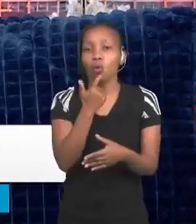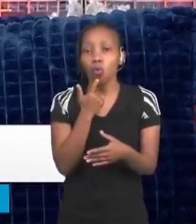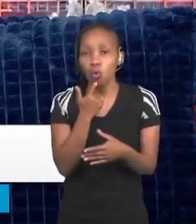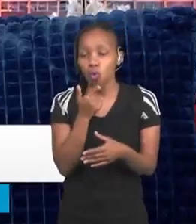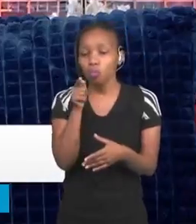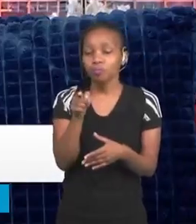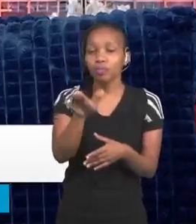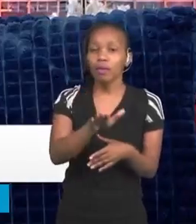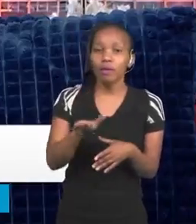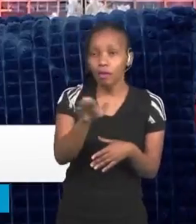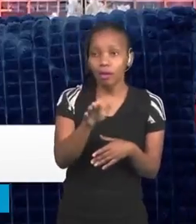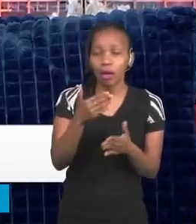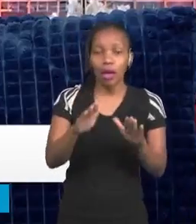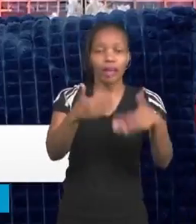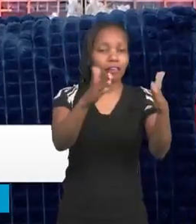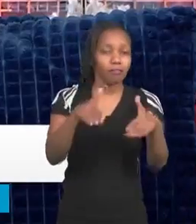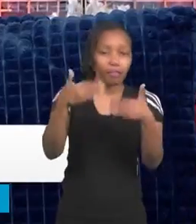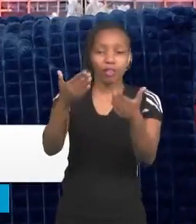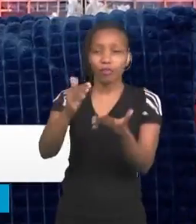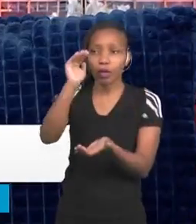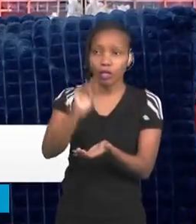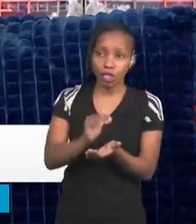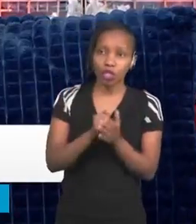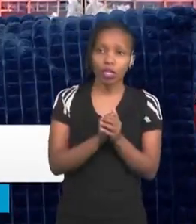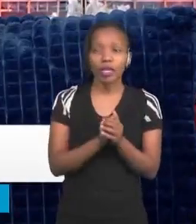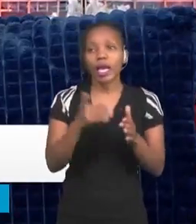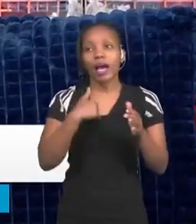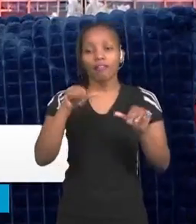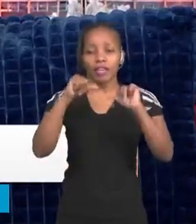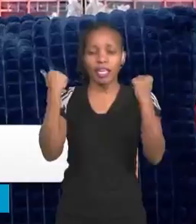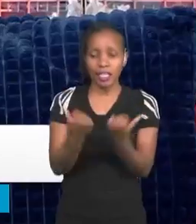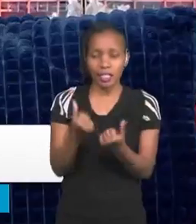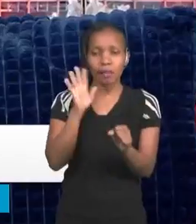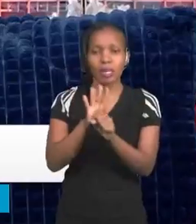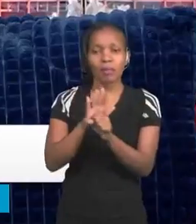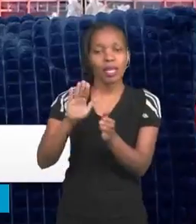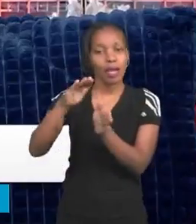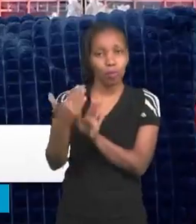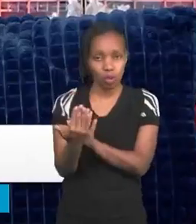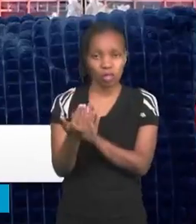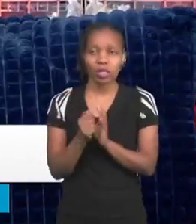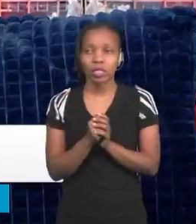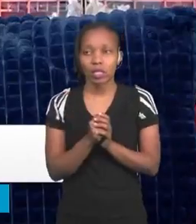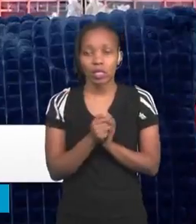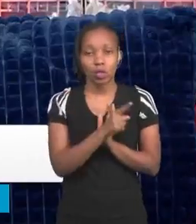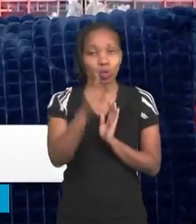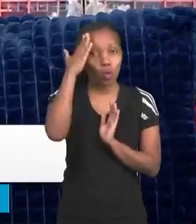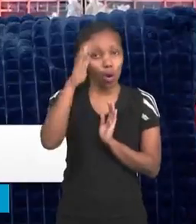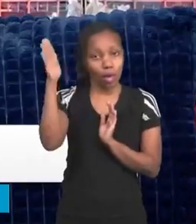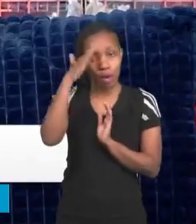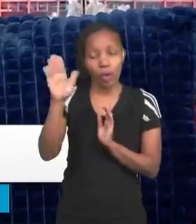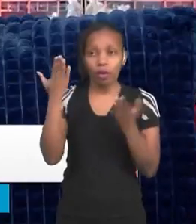within that area of supply reduction. Okay. So it calls for multi-agency approach. You may be aware that we